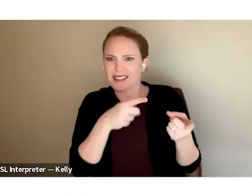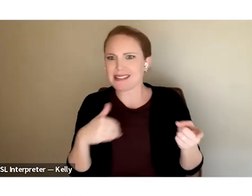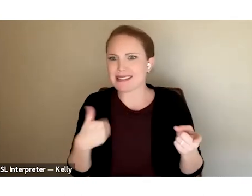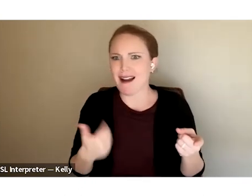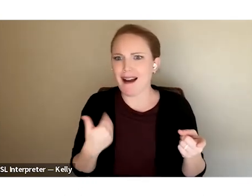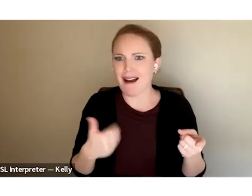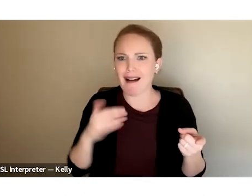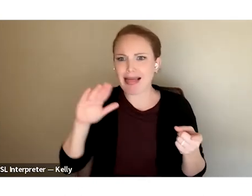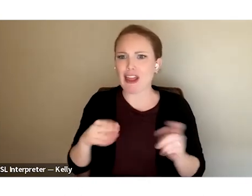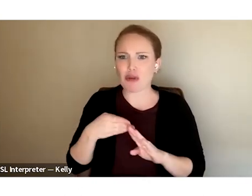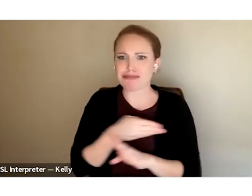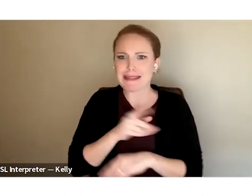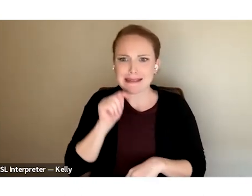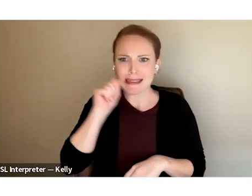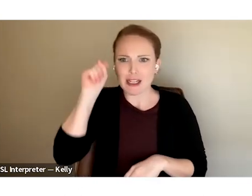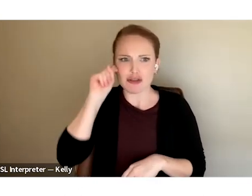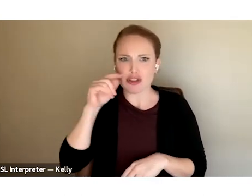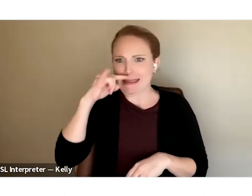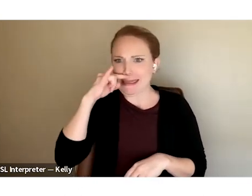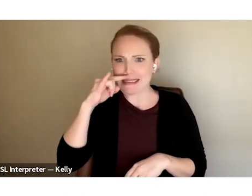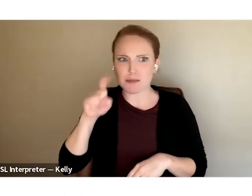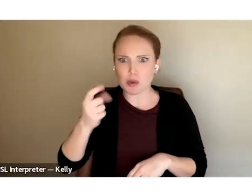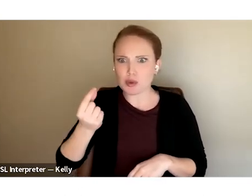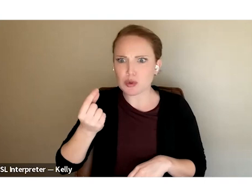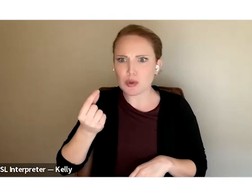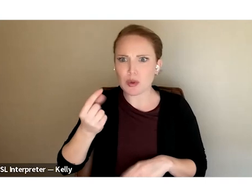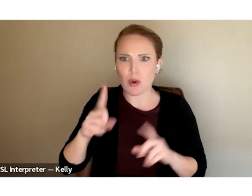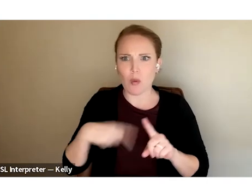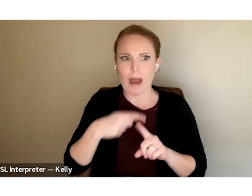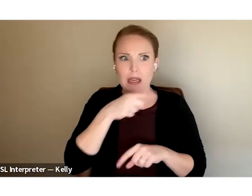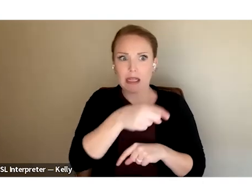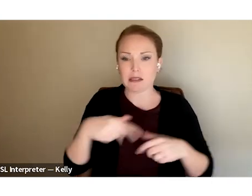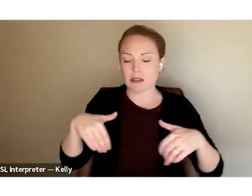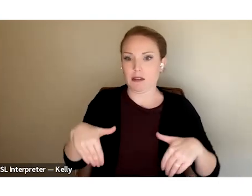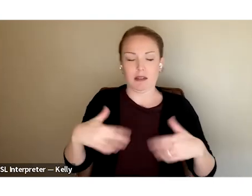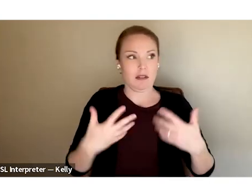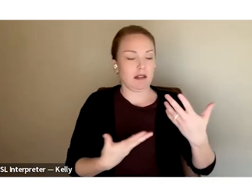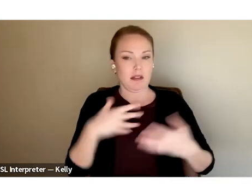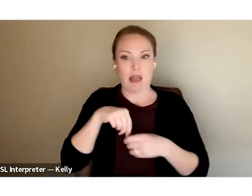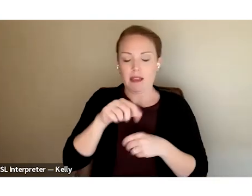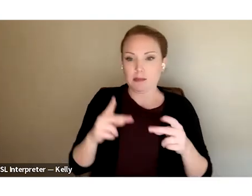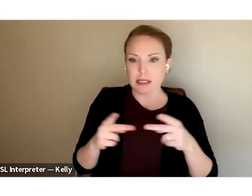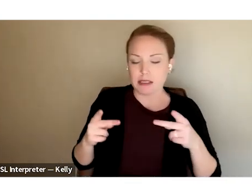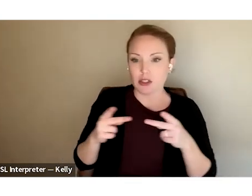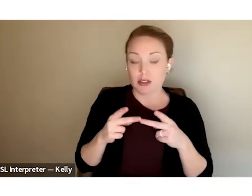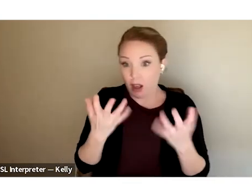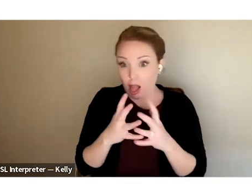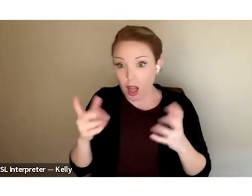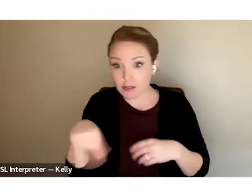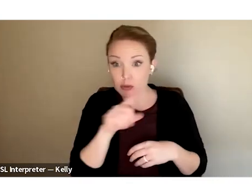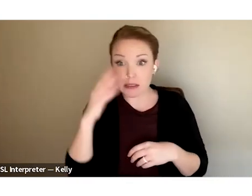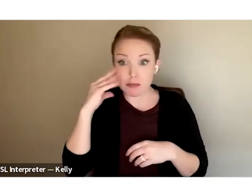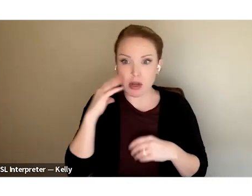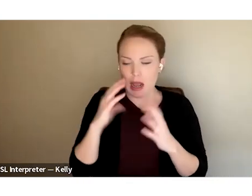little prepubescent kid to do when he's positioned, and like a lot of us, we're positioned in a way to make